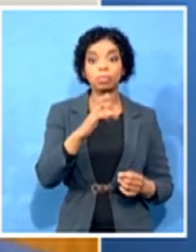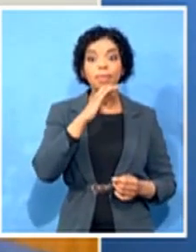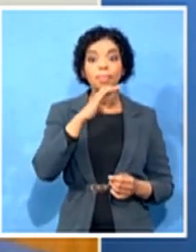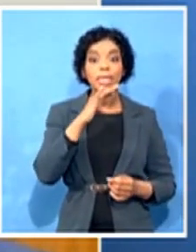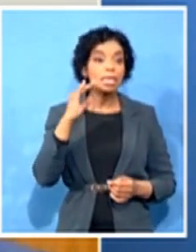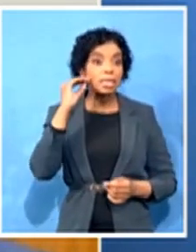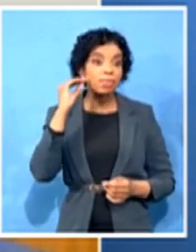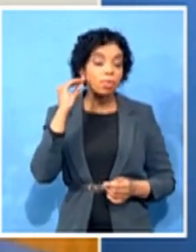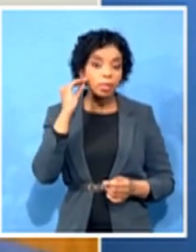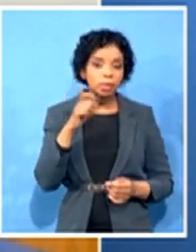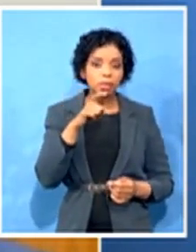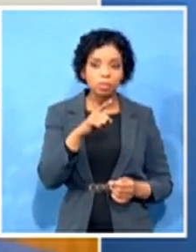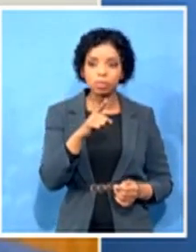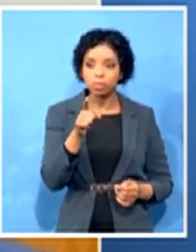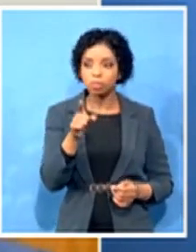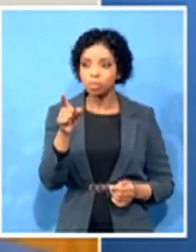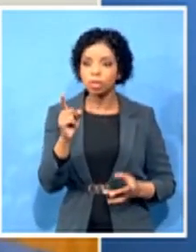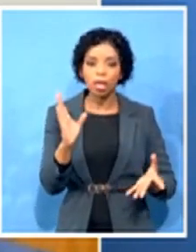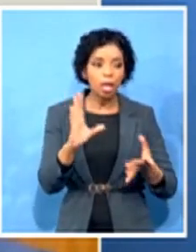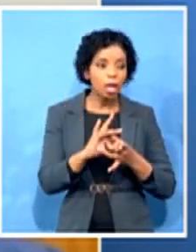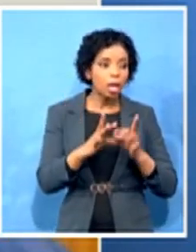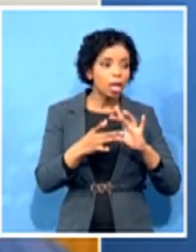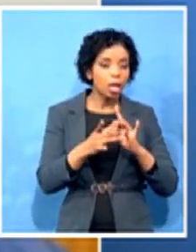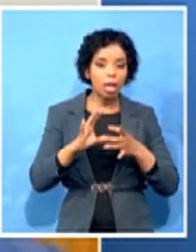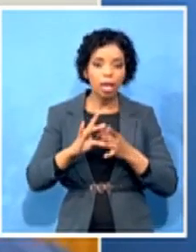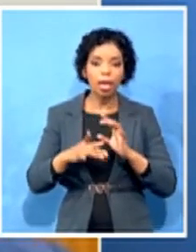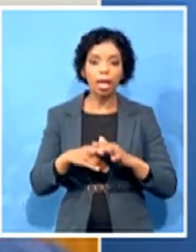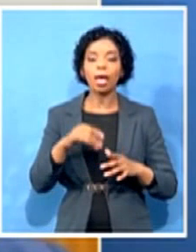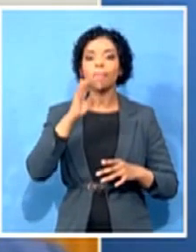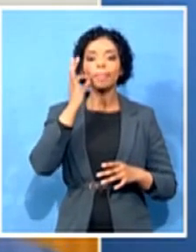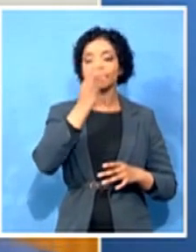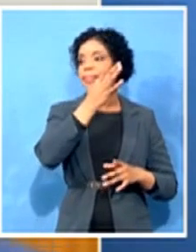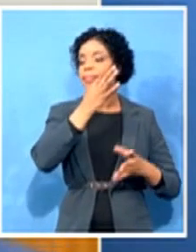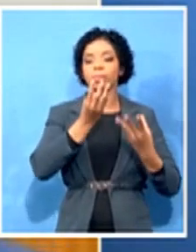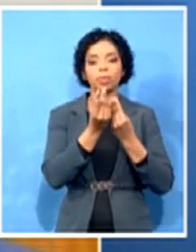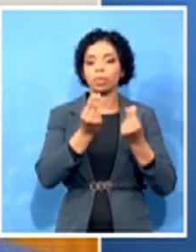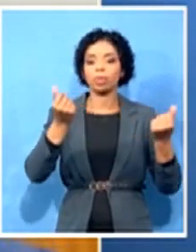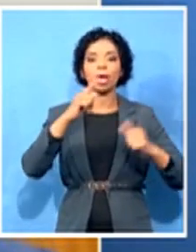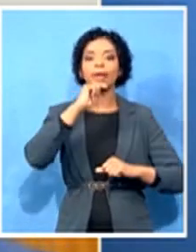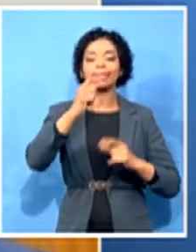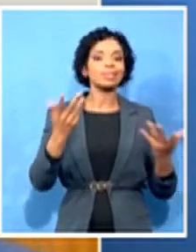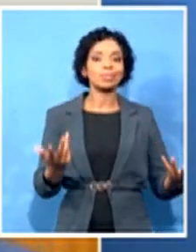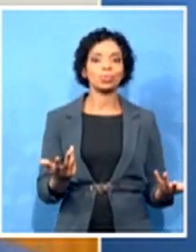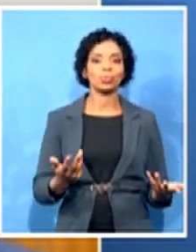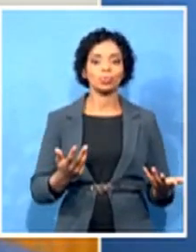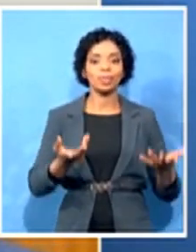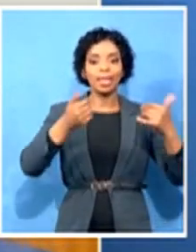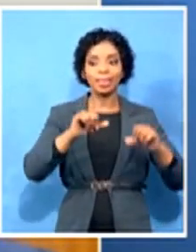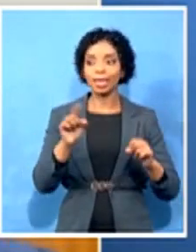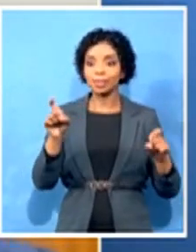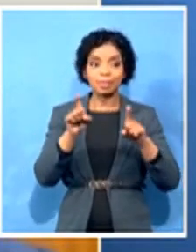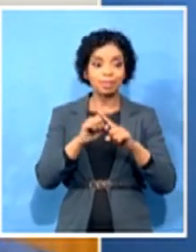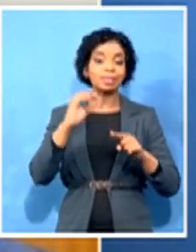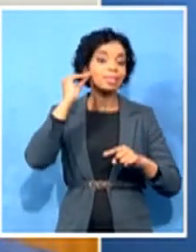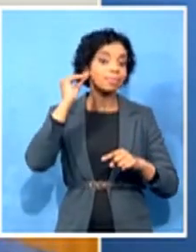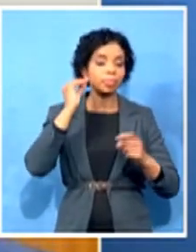there's no more confidentiality, and then other third parties is exempted, and they can use that information. And this is exactly what happened here. Because